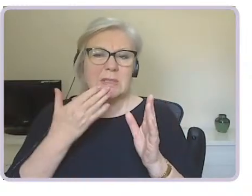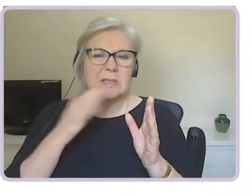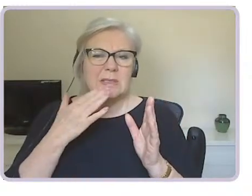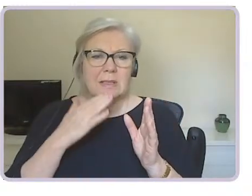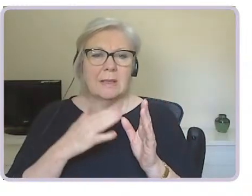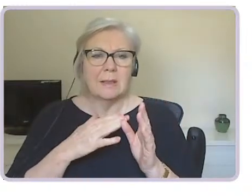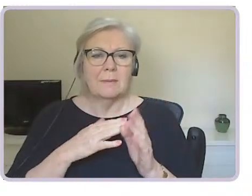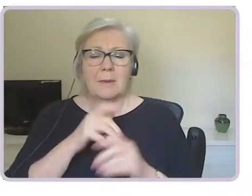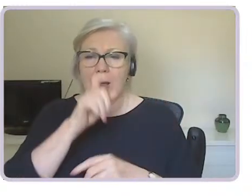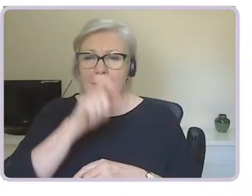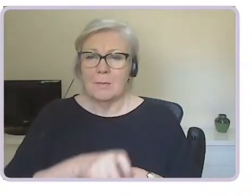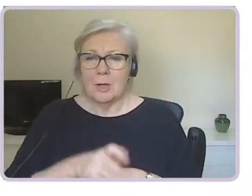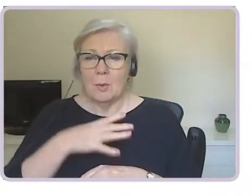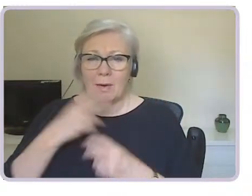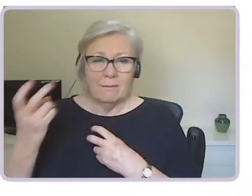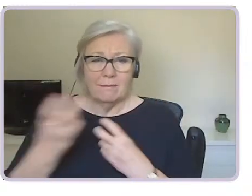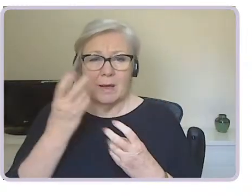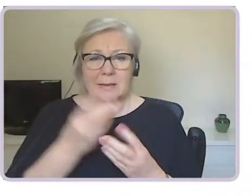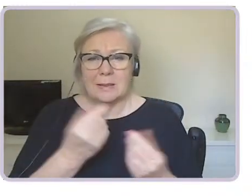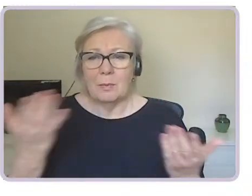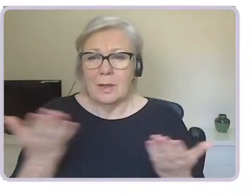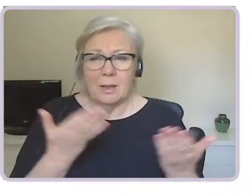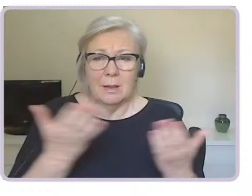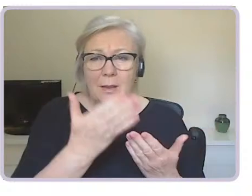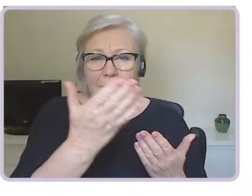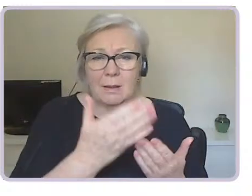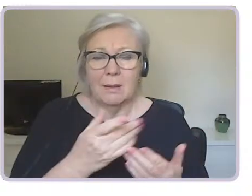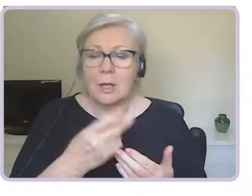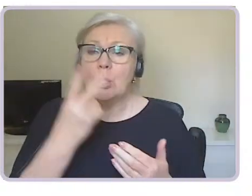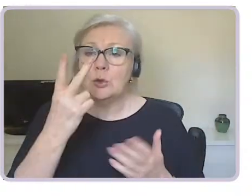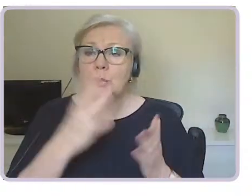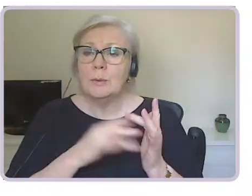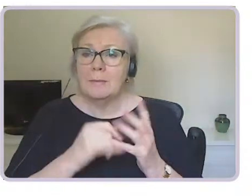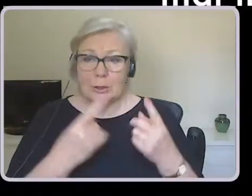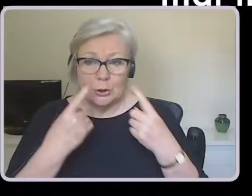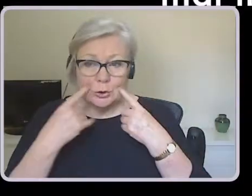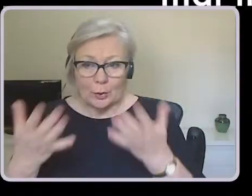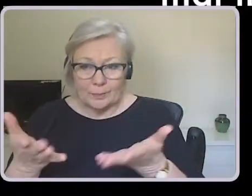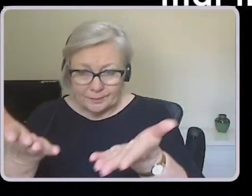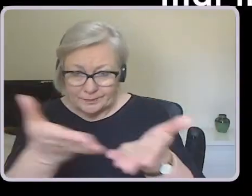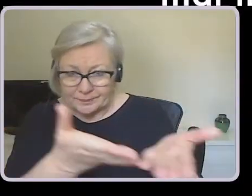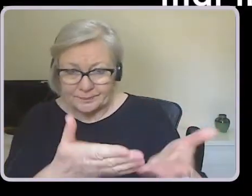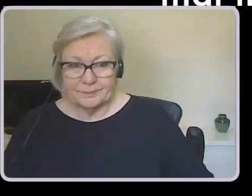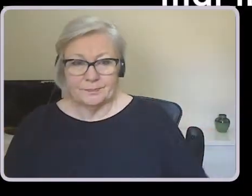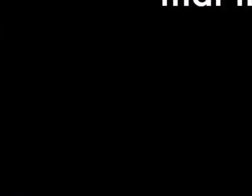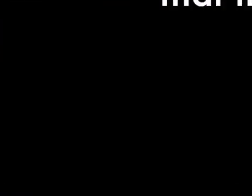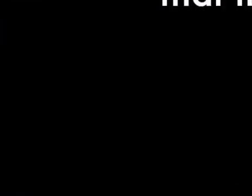somewhere to go. And it takes 2 minutes. So I'll see you in a minute.